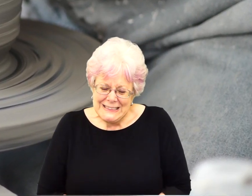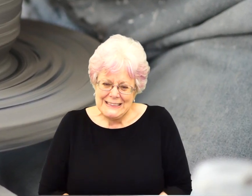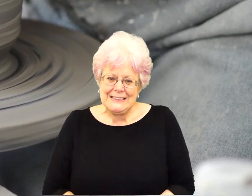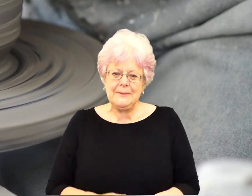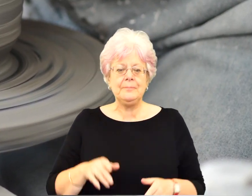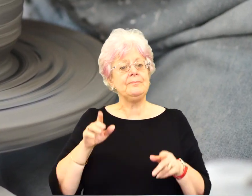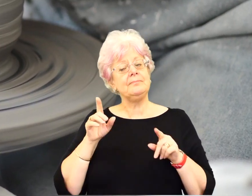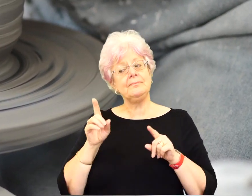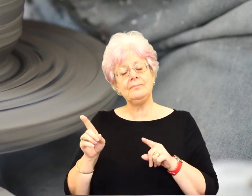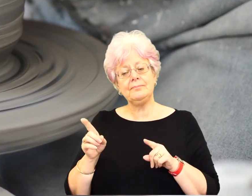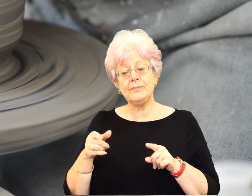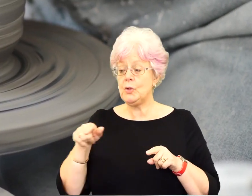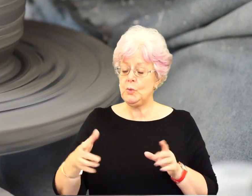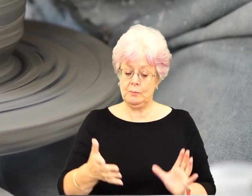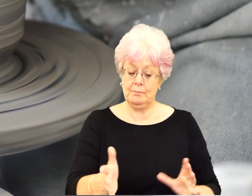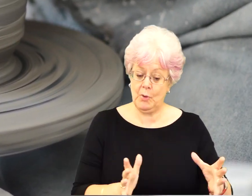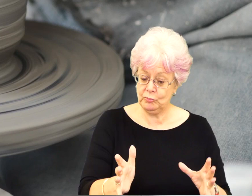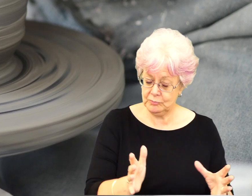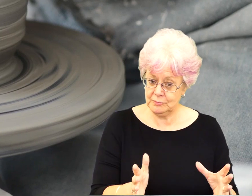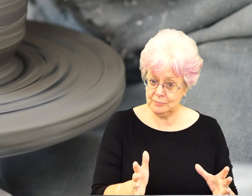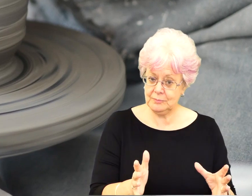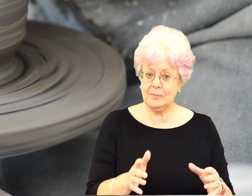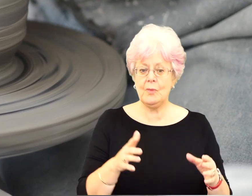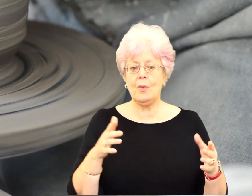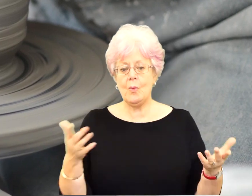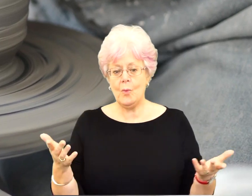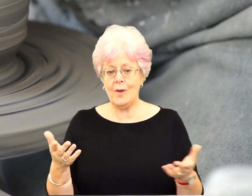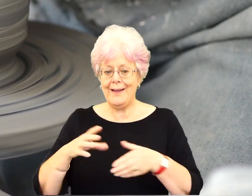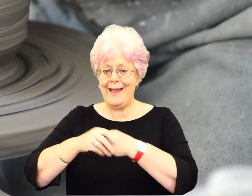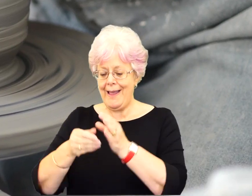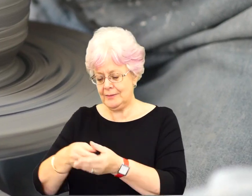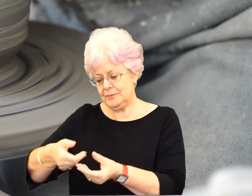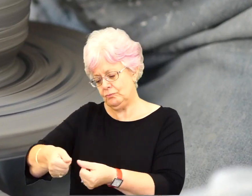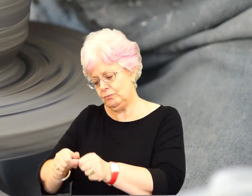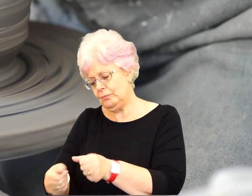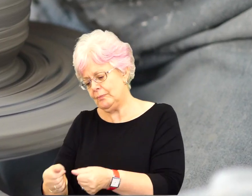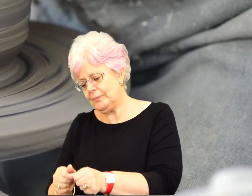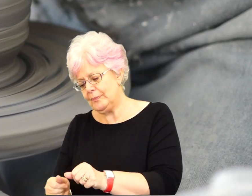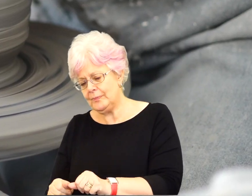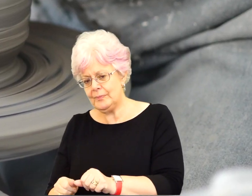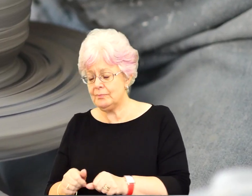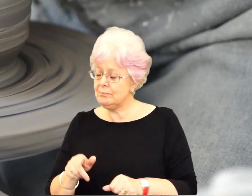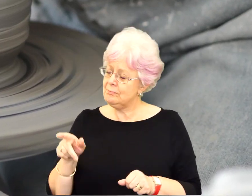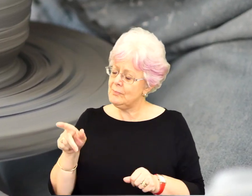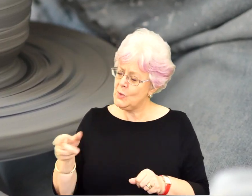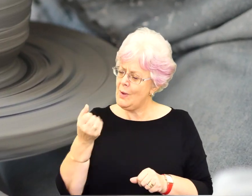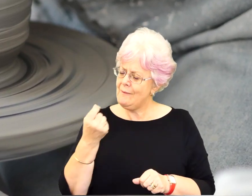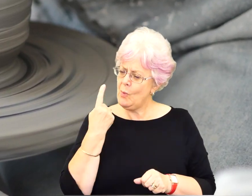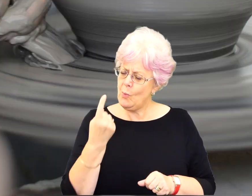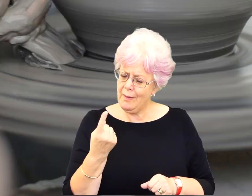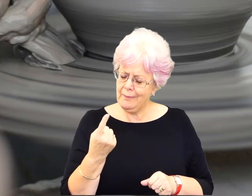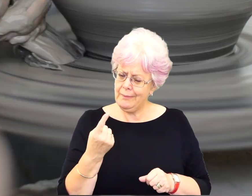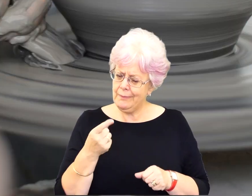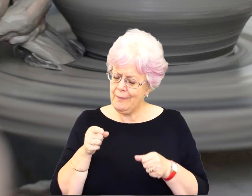build. Would you say there's a particular technique or form, actually, that you particularly